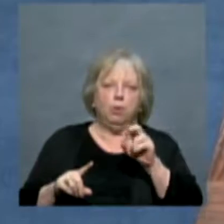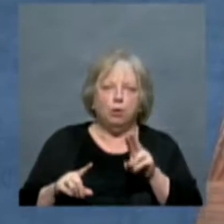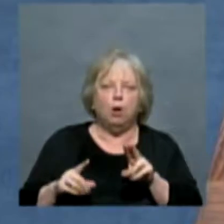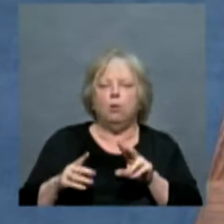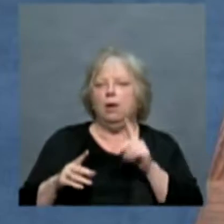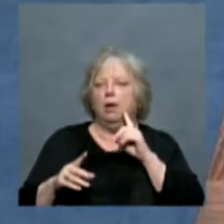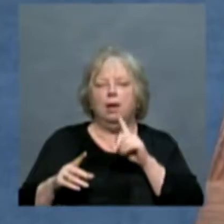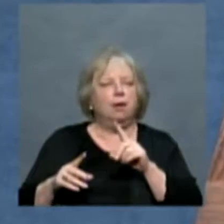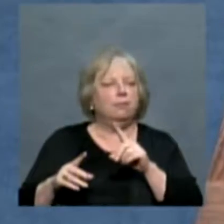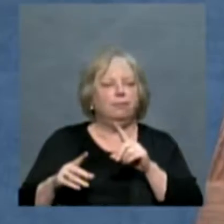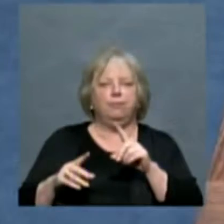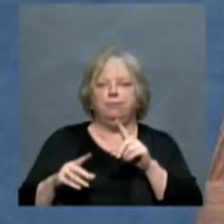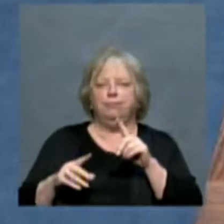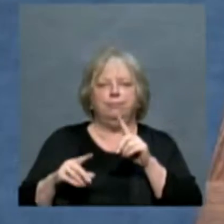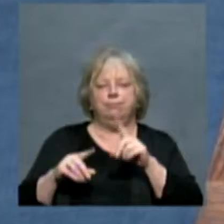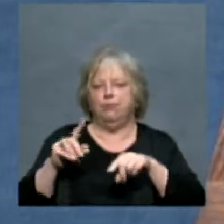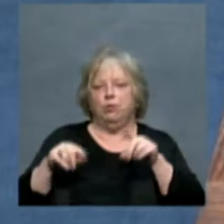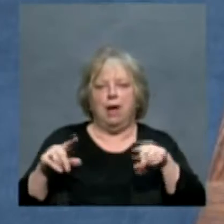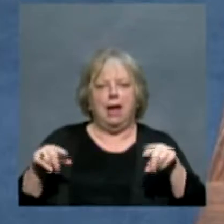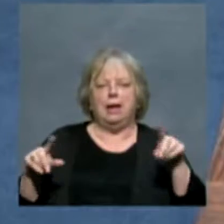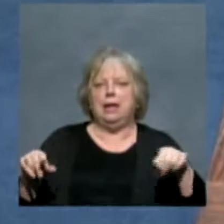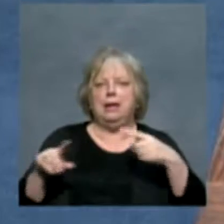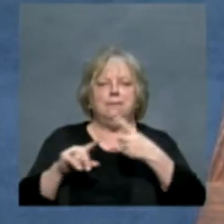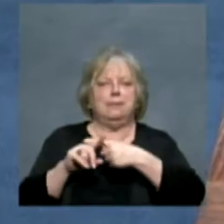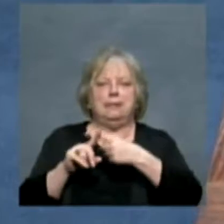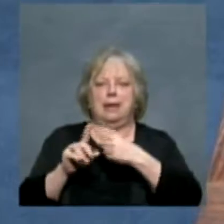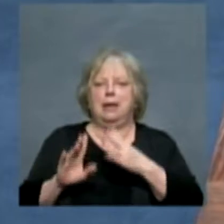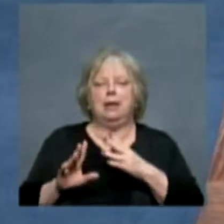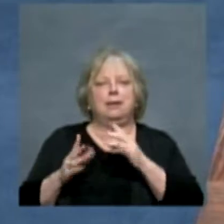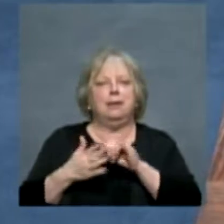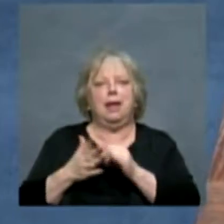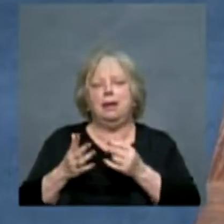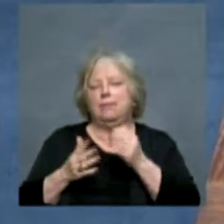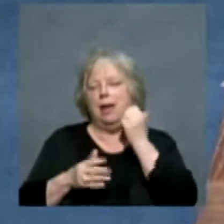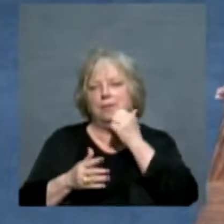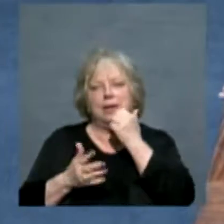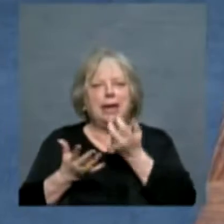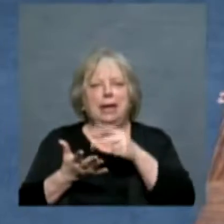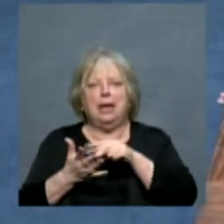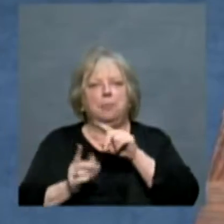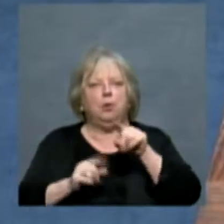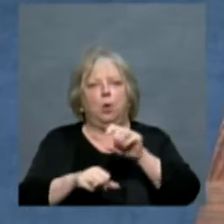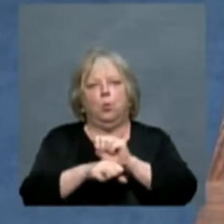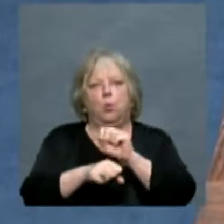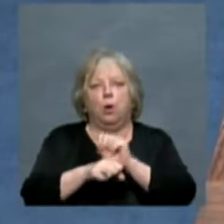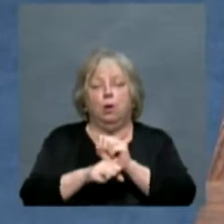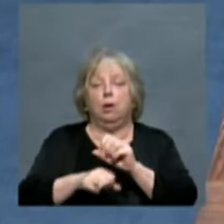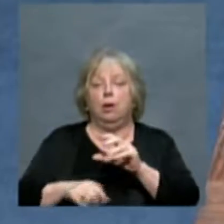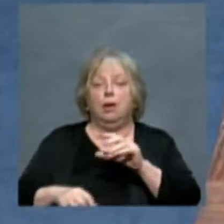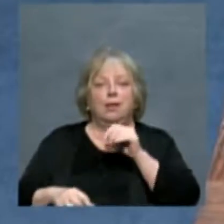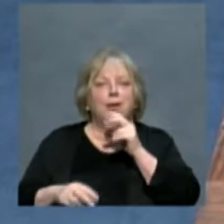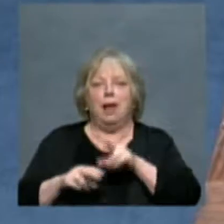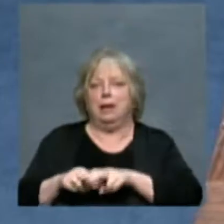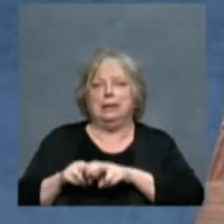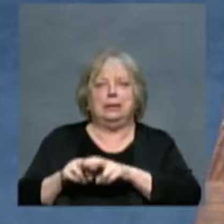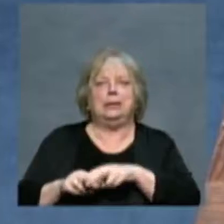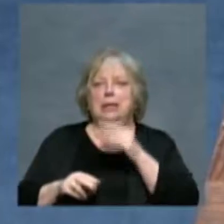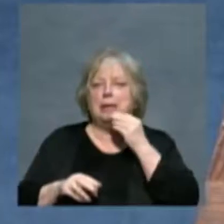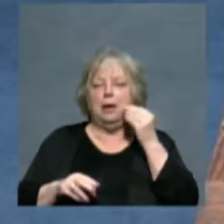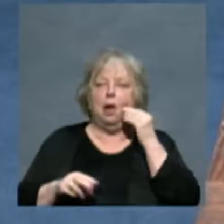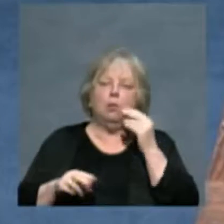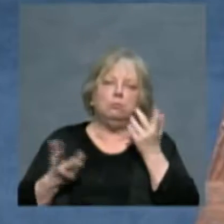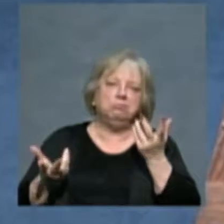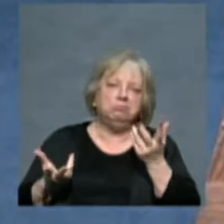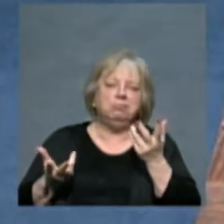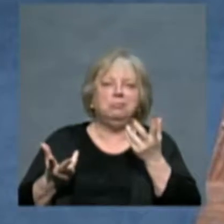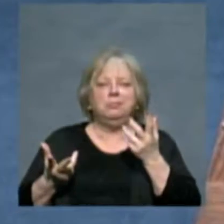I've got all grades of tenants that work every day. They get up and go to work every day. He and she, both of them do. They're not sitting at home